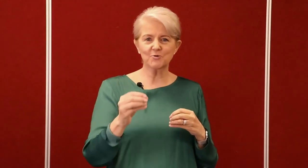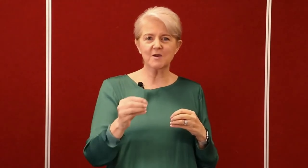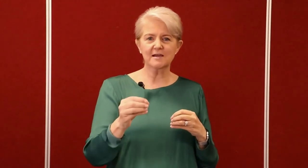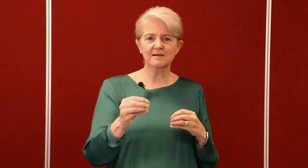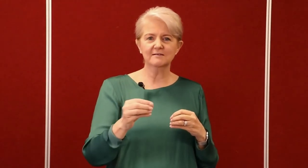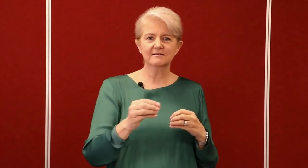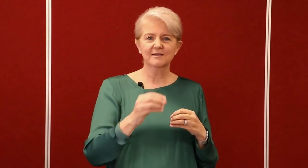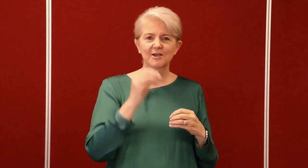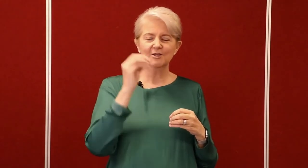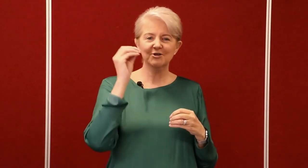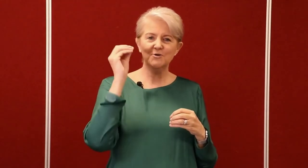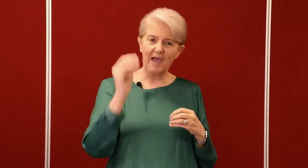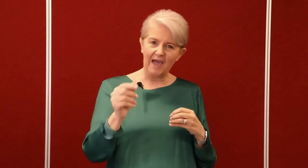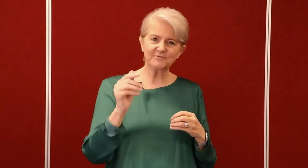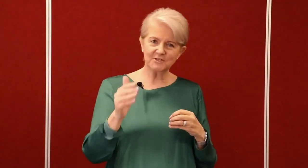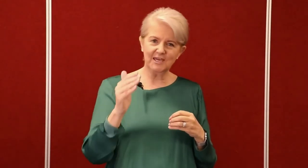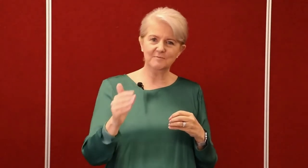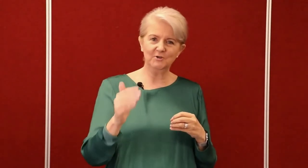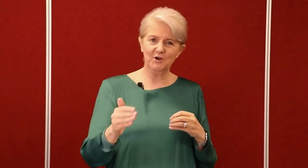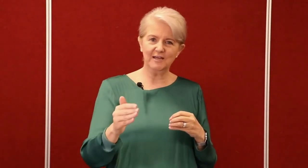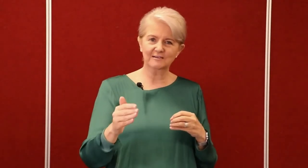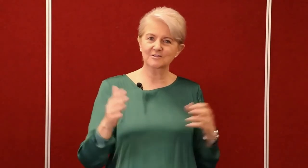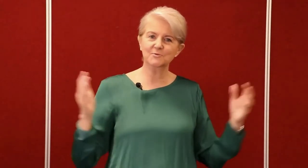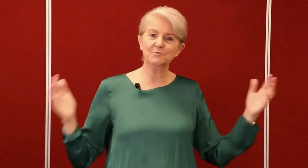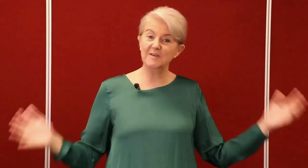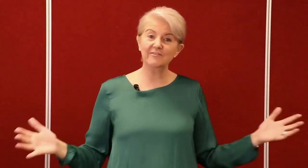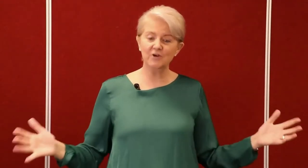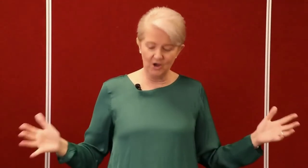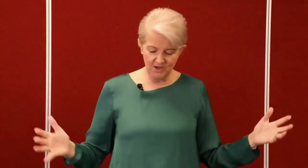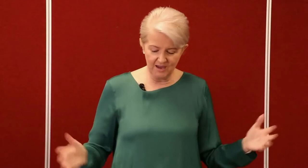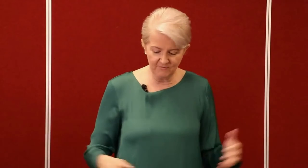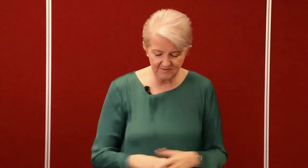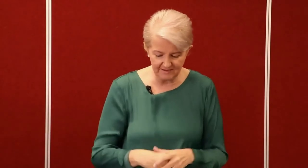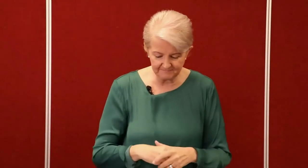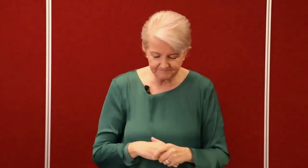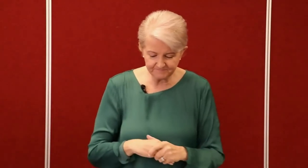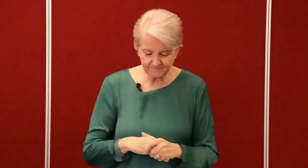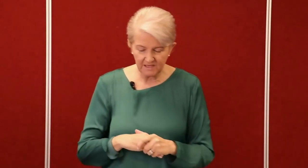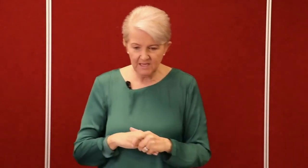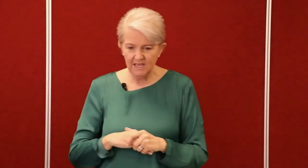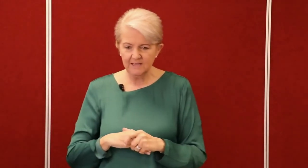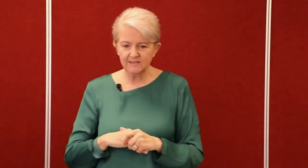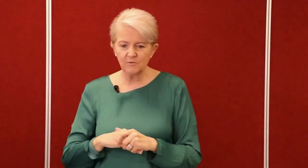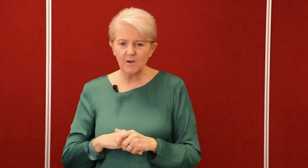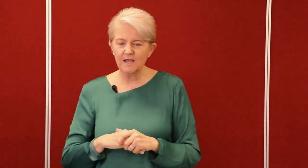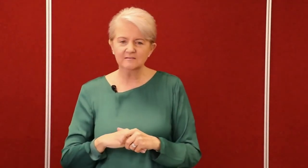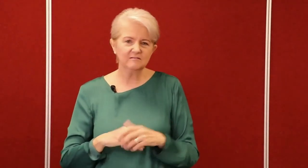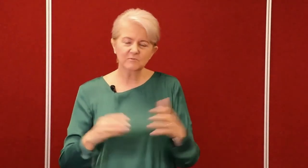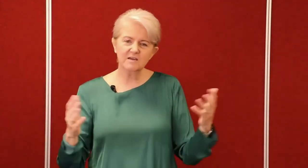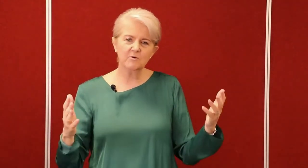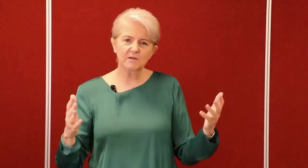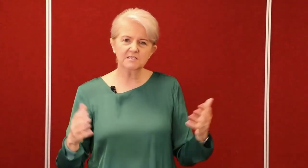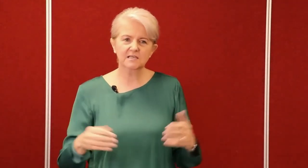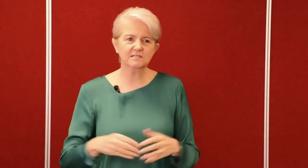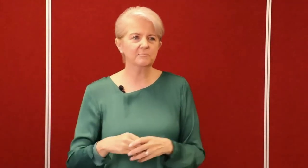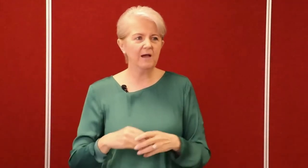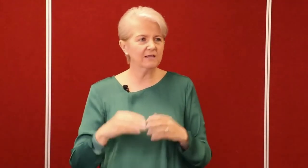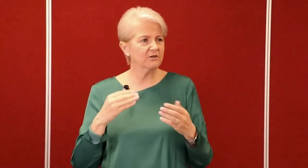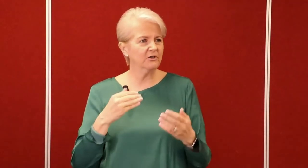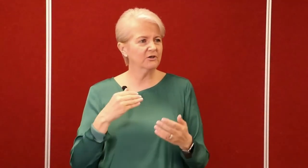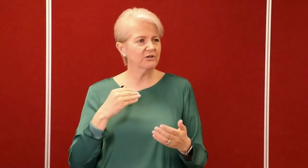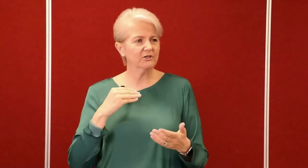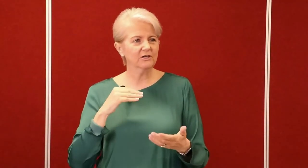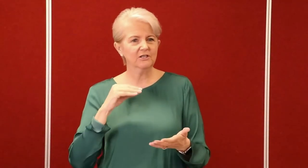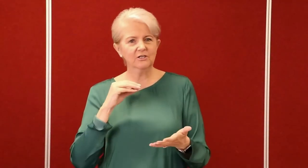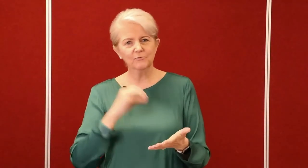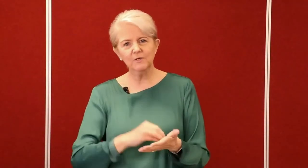in your career, you have to keep learning, because we never know everything. The other one, which everyone says, but